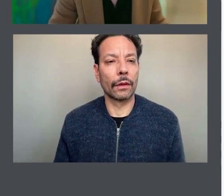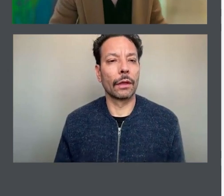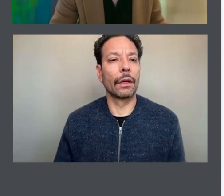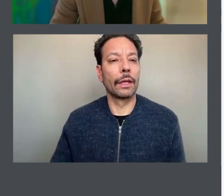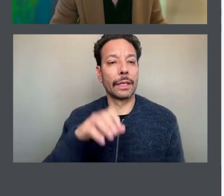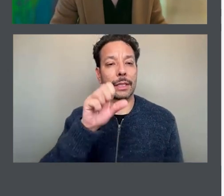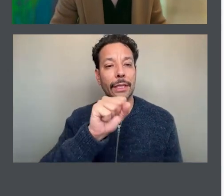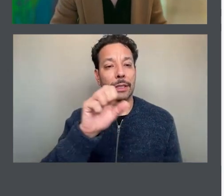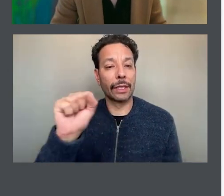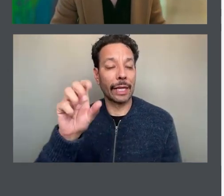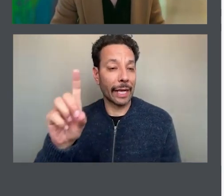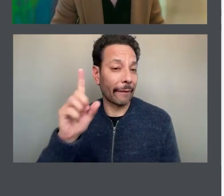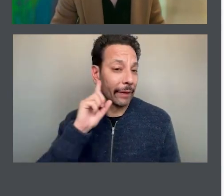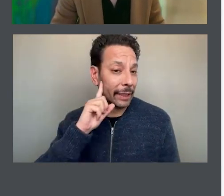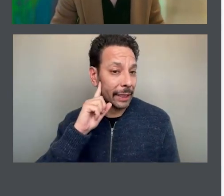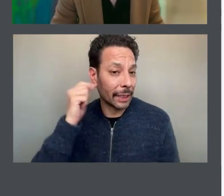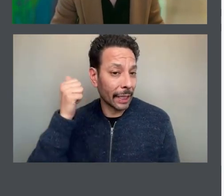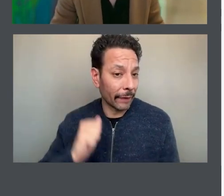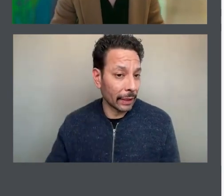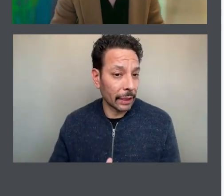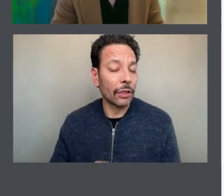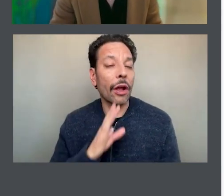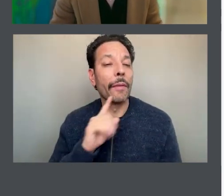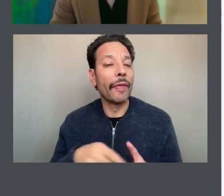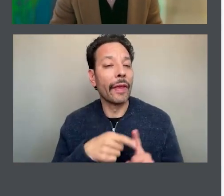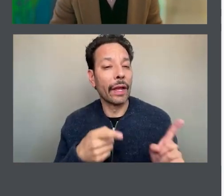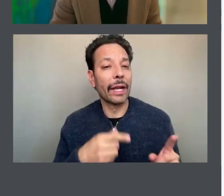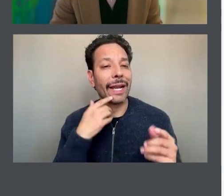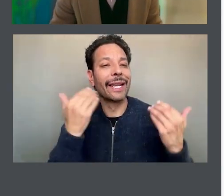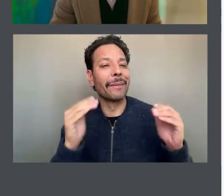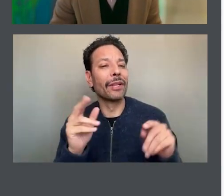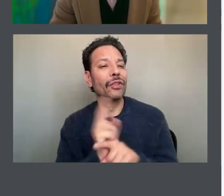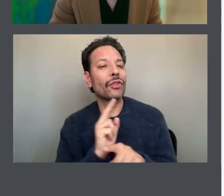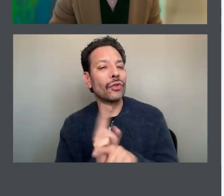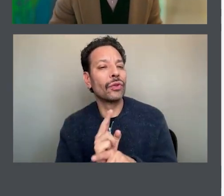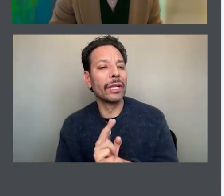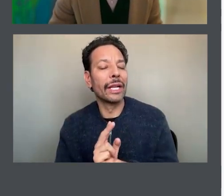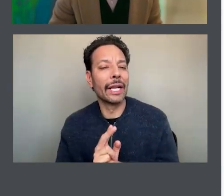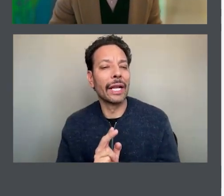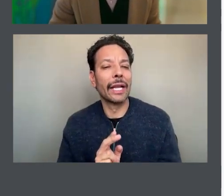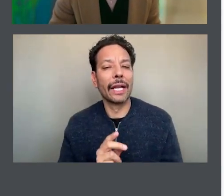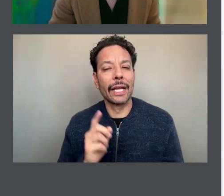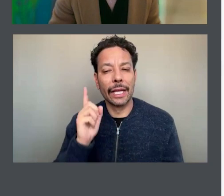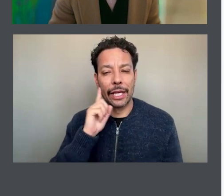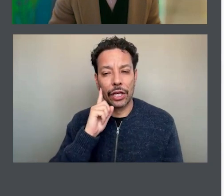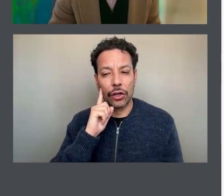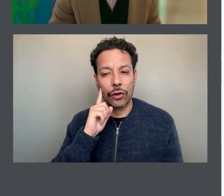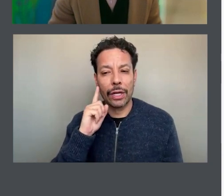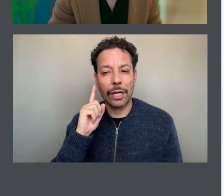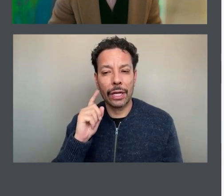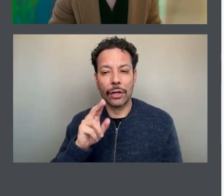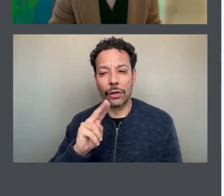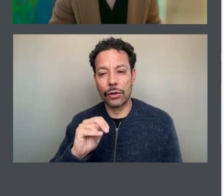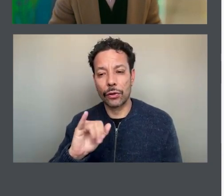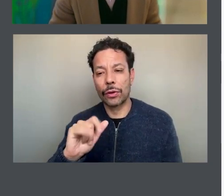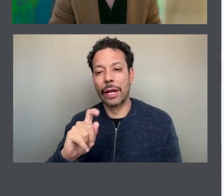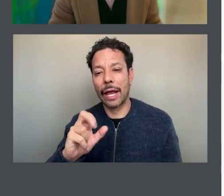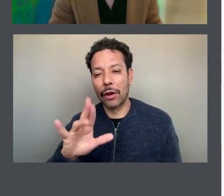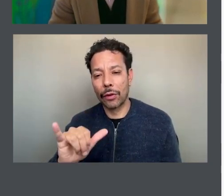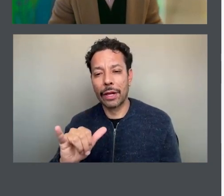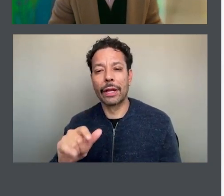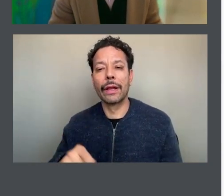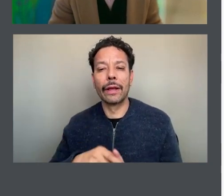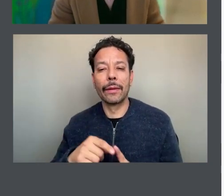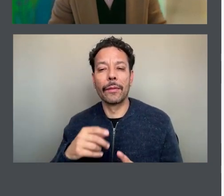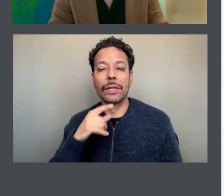So single-sided deafness, Dr. Sark talked about that. It's also known as limited usable hearing unilaterally and generally defined as unilateral severe to profound